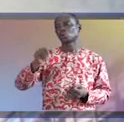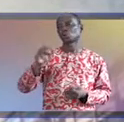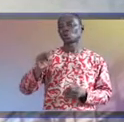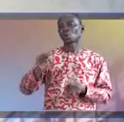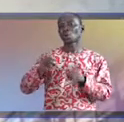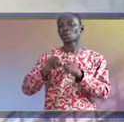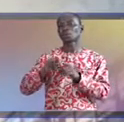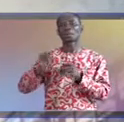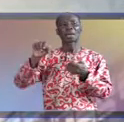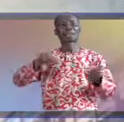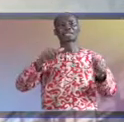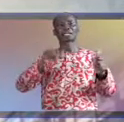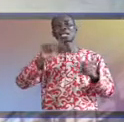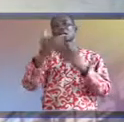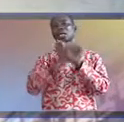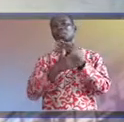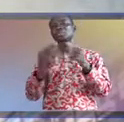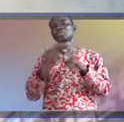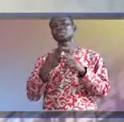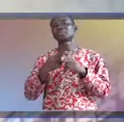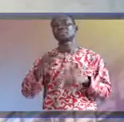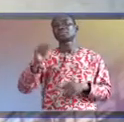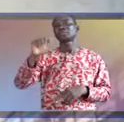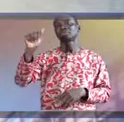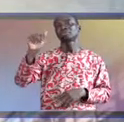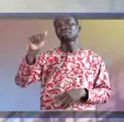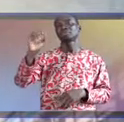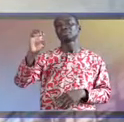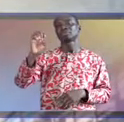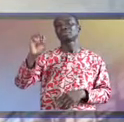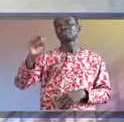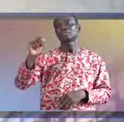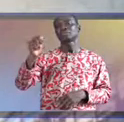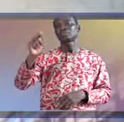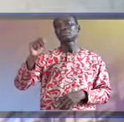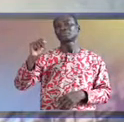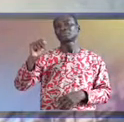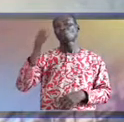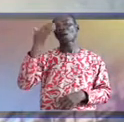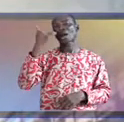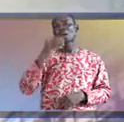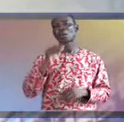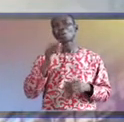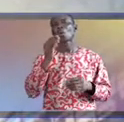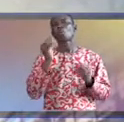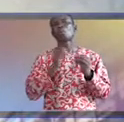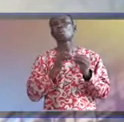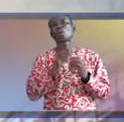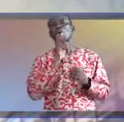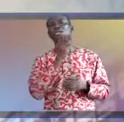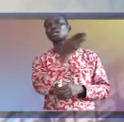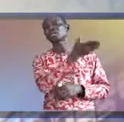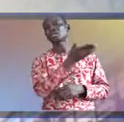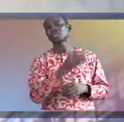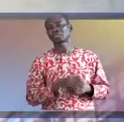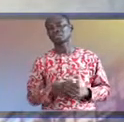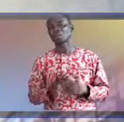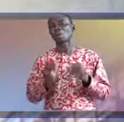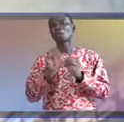in Enon near Salim, because there was much water there, and they